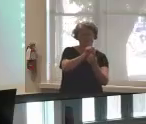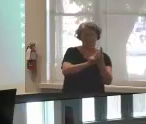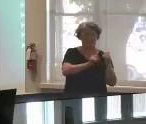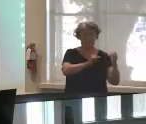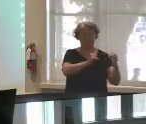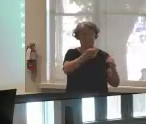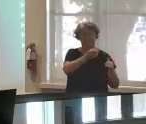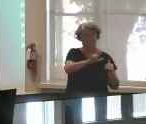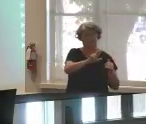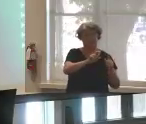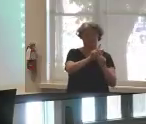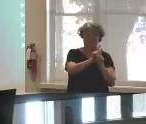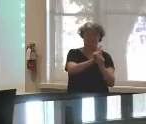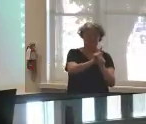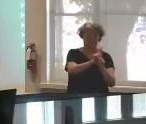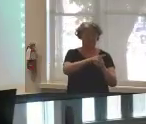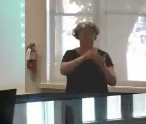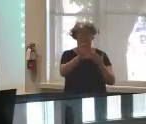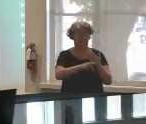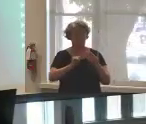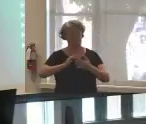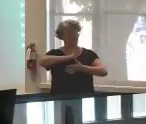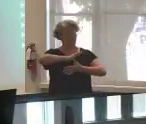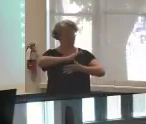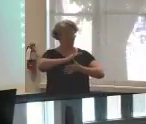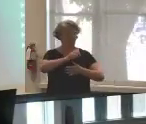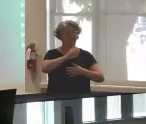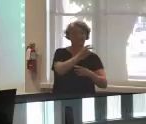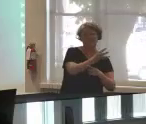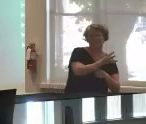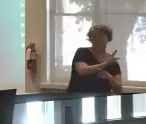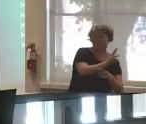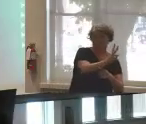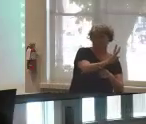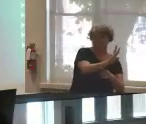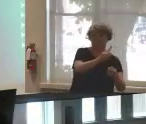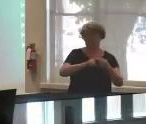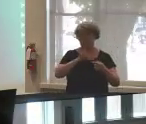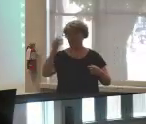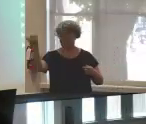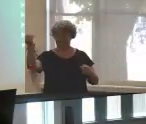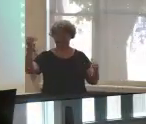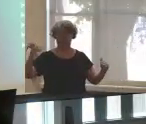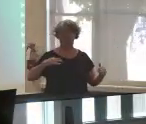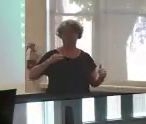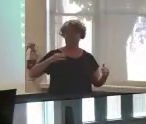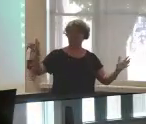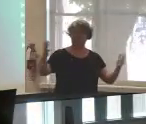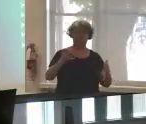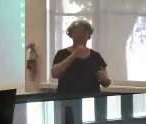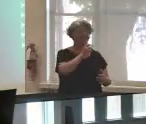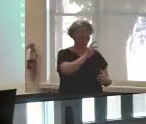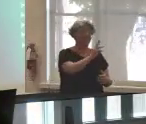mentoring program, which is the cornerstone of our work, where mentees ages 6 to 15 are matched with volunteer youth mentors ages 16